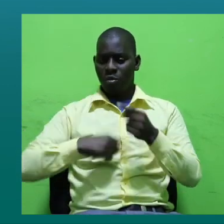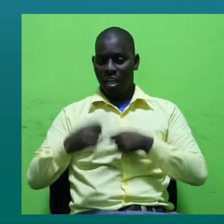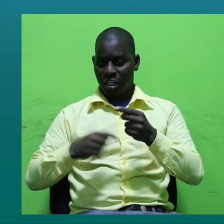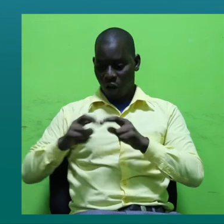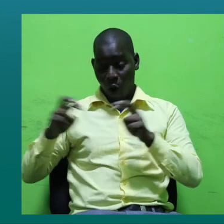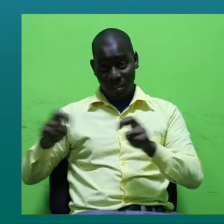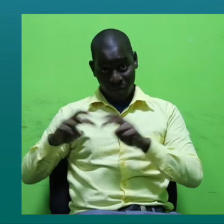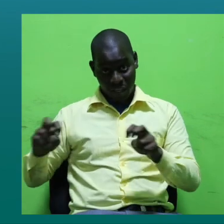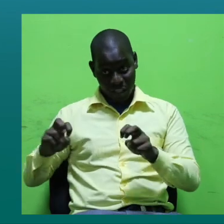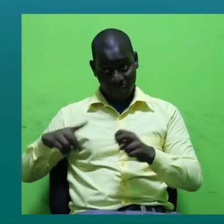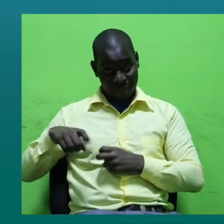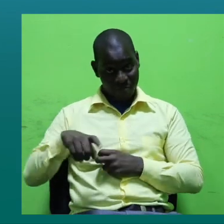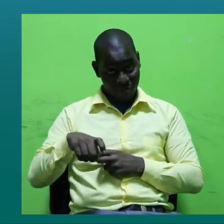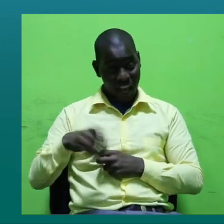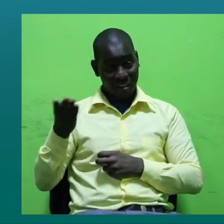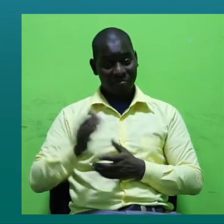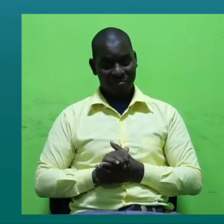using your senses to observe.